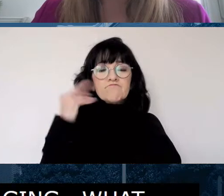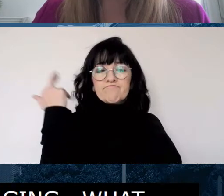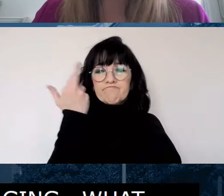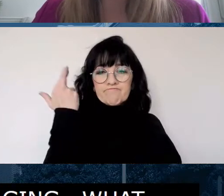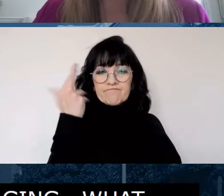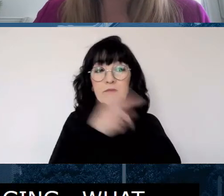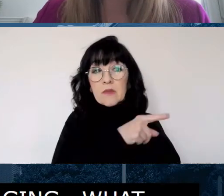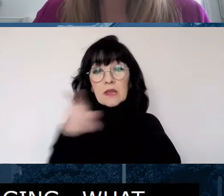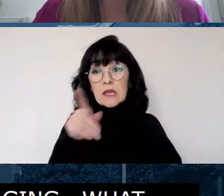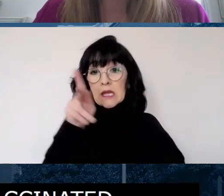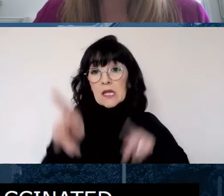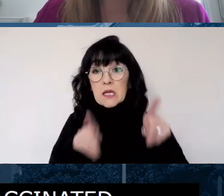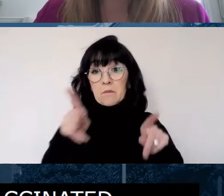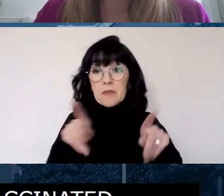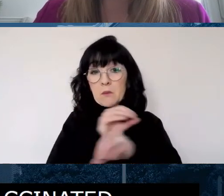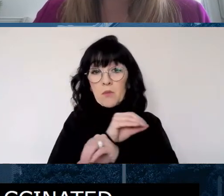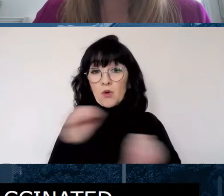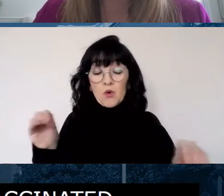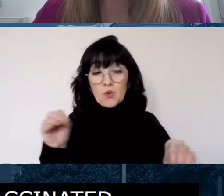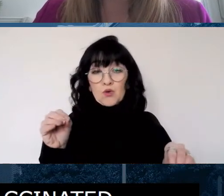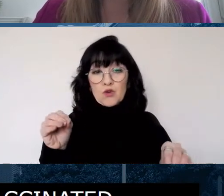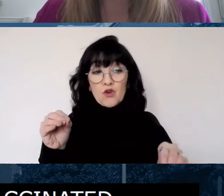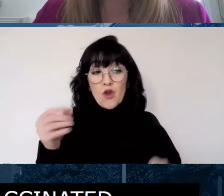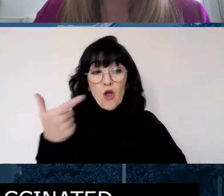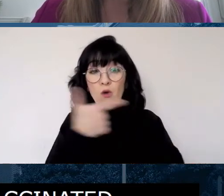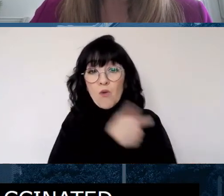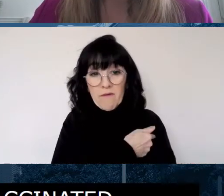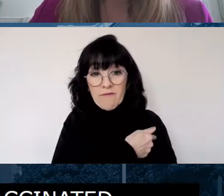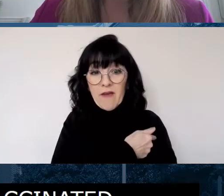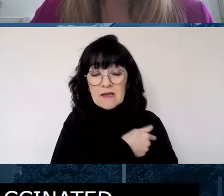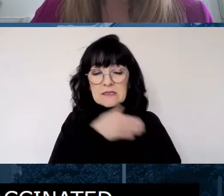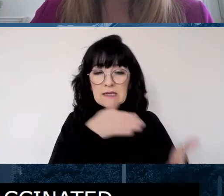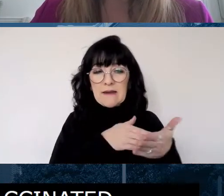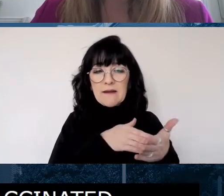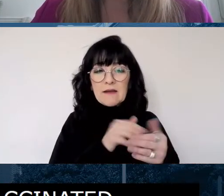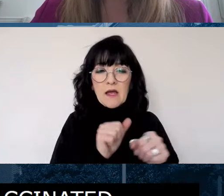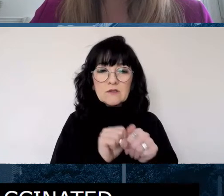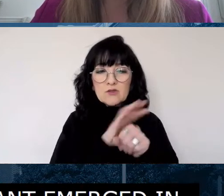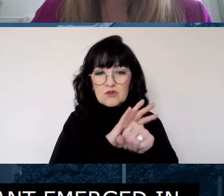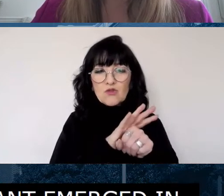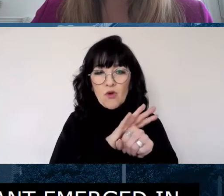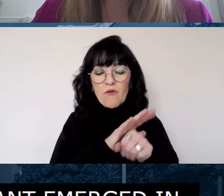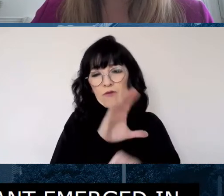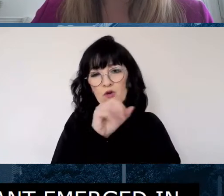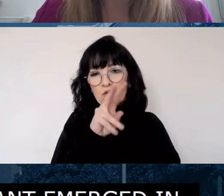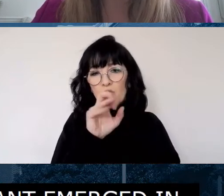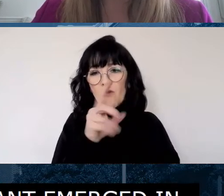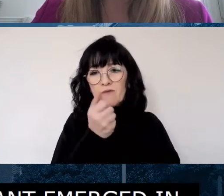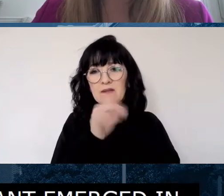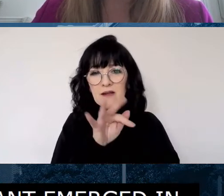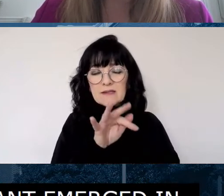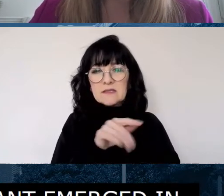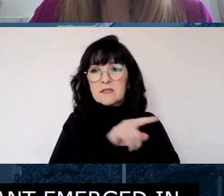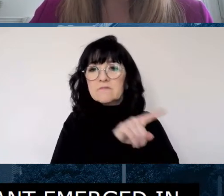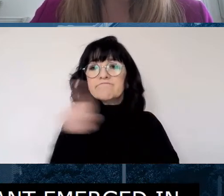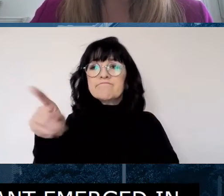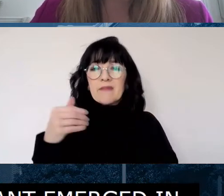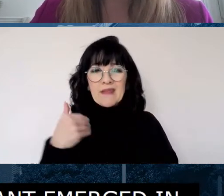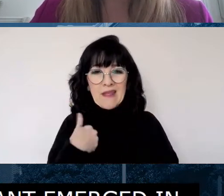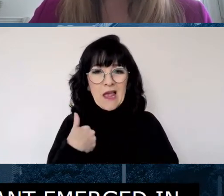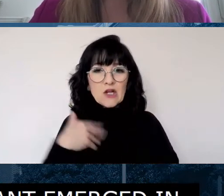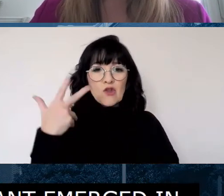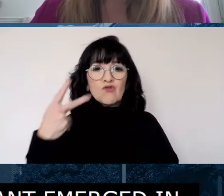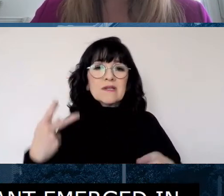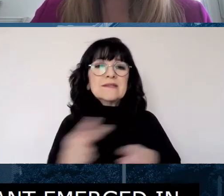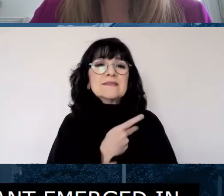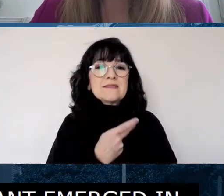COVID-19 as the Omicron variant emerged in December had nearly 3 times risk of higher infection than